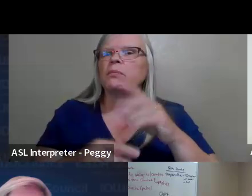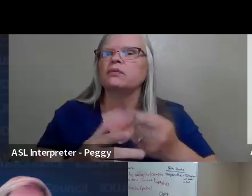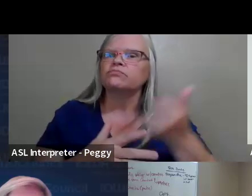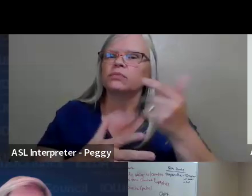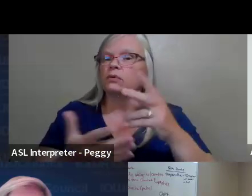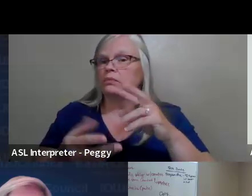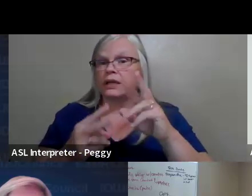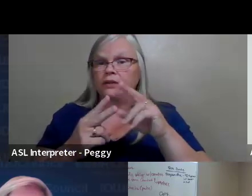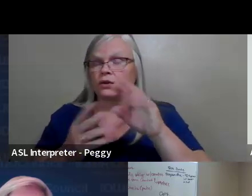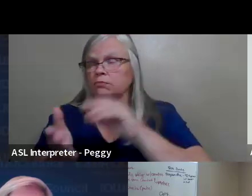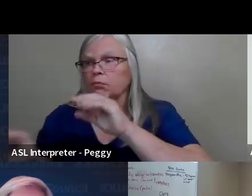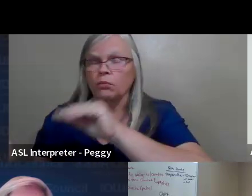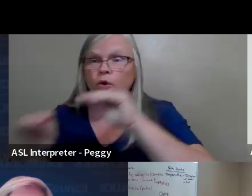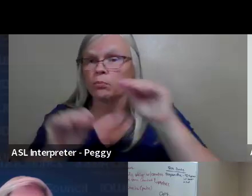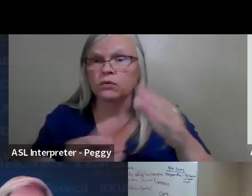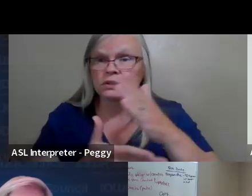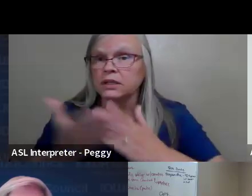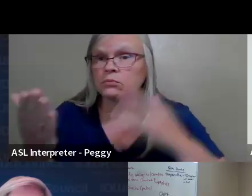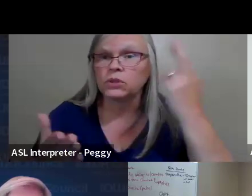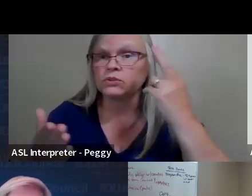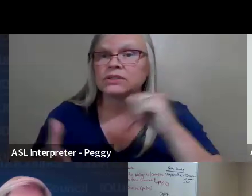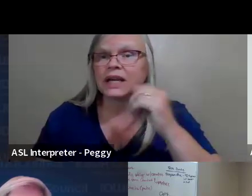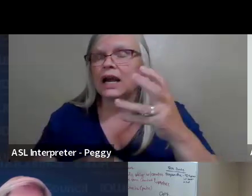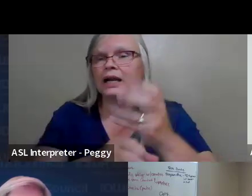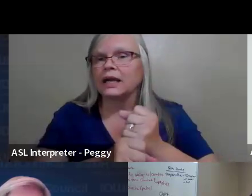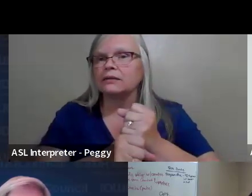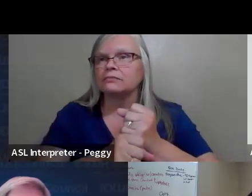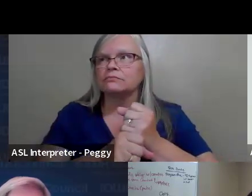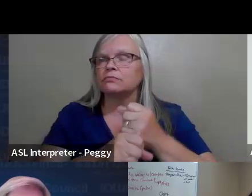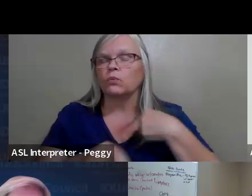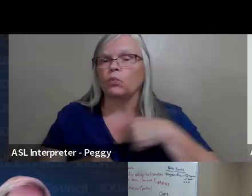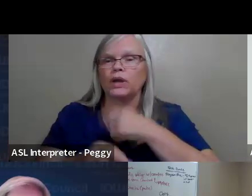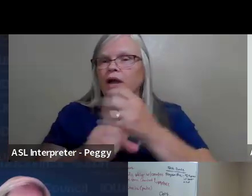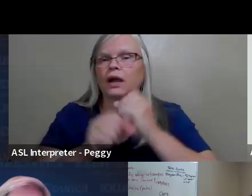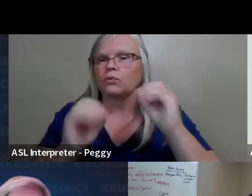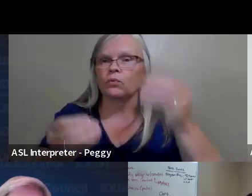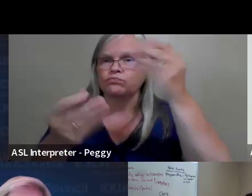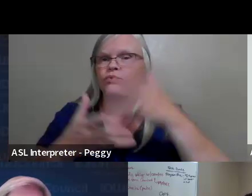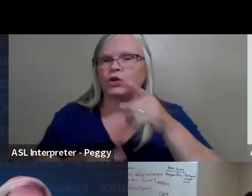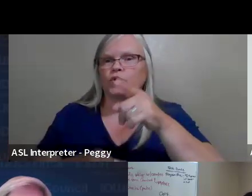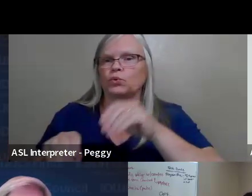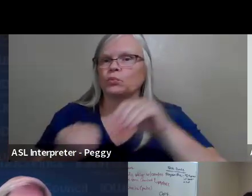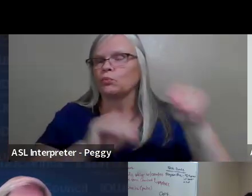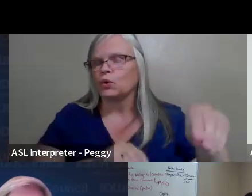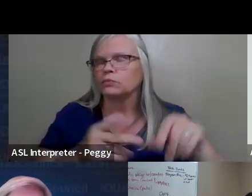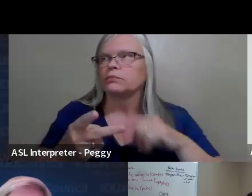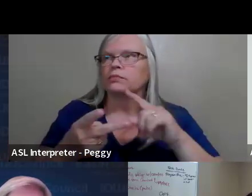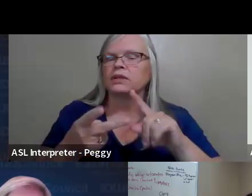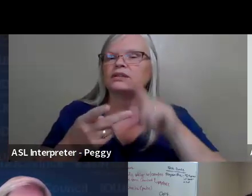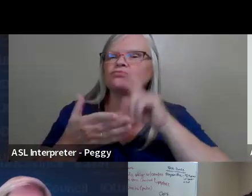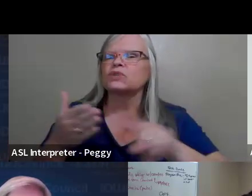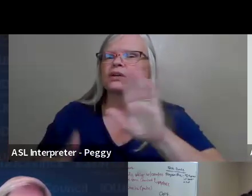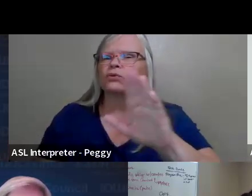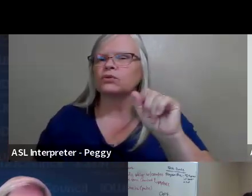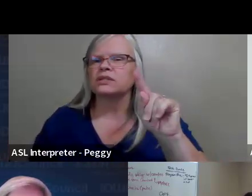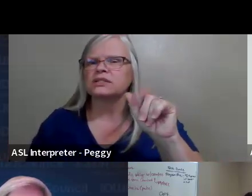you've moved and we just, for whatever reason, did not receive notification that you've moved. But you can check your status